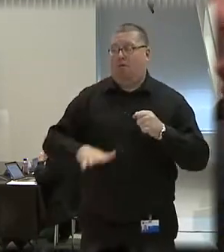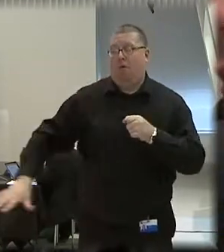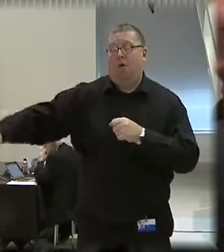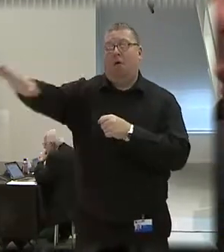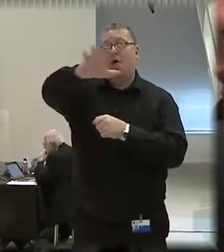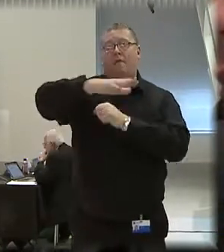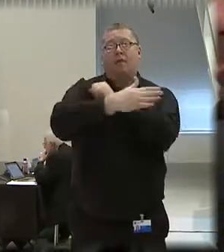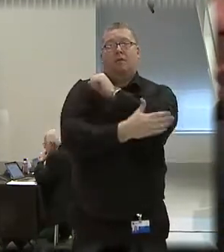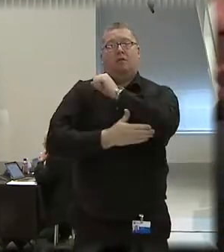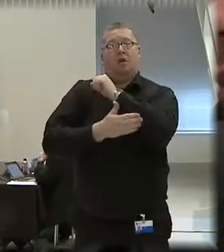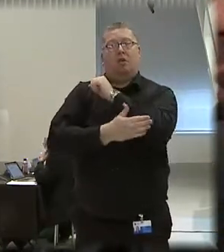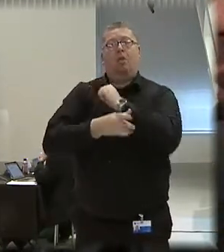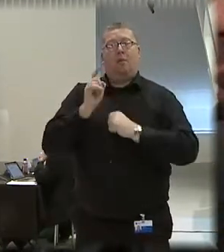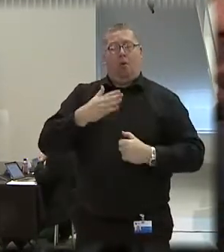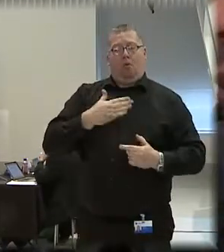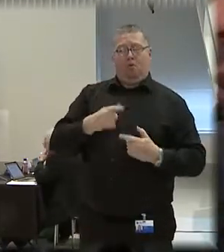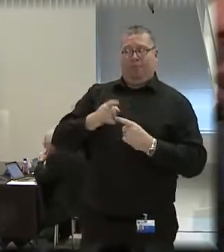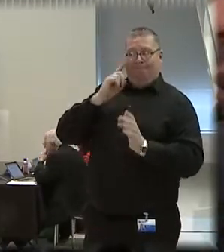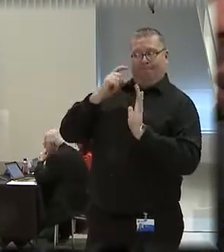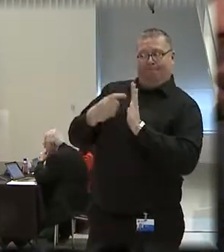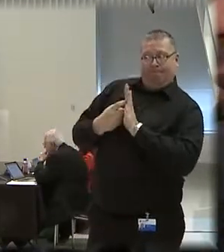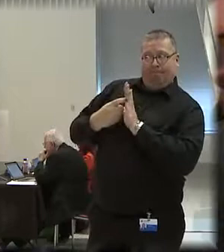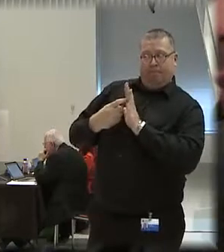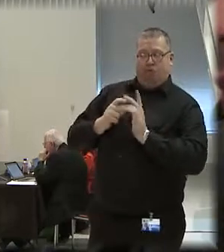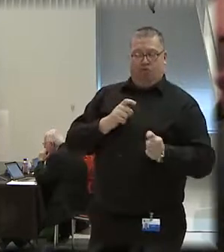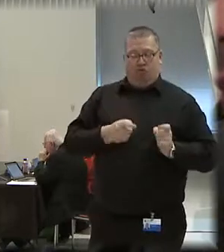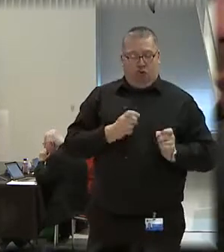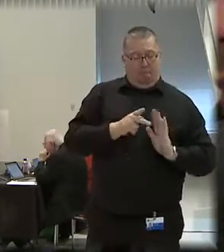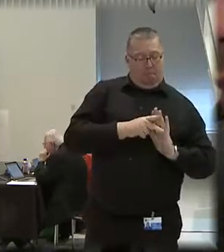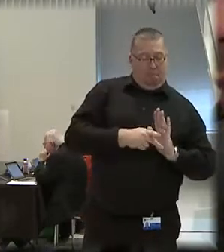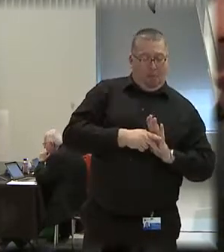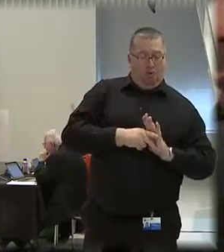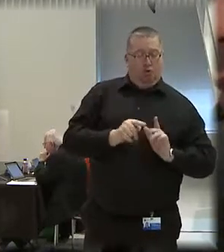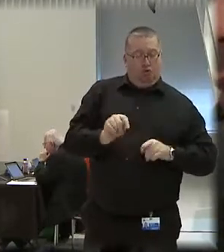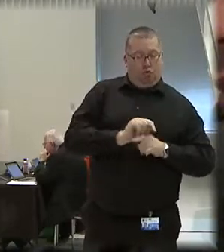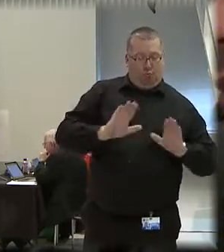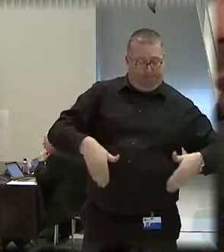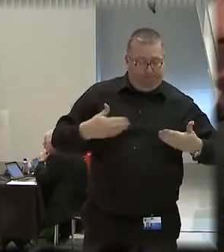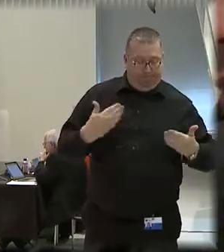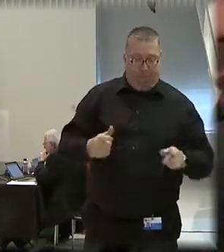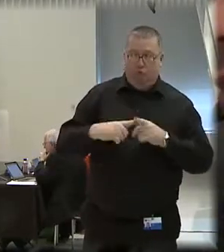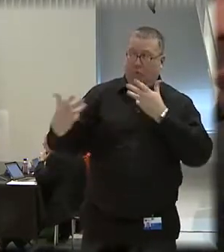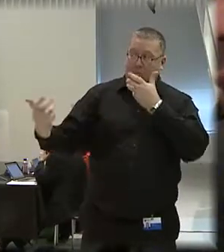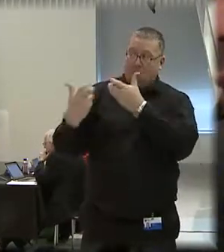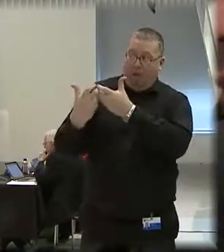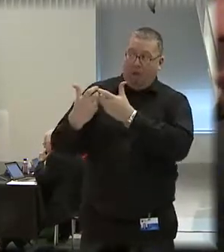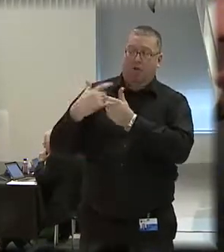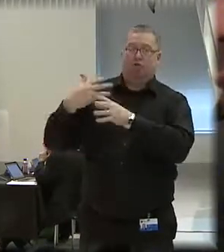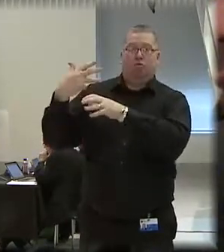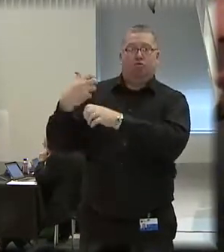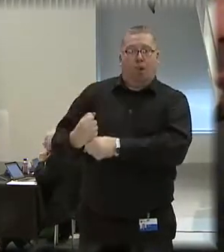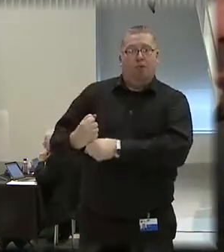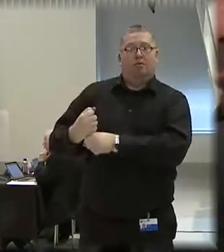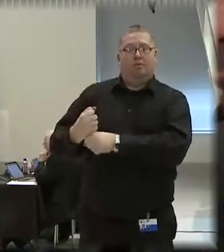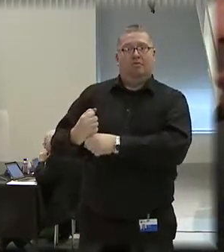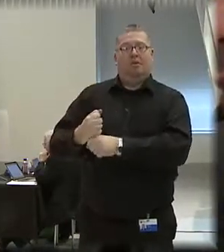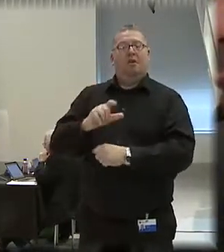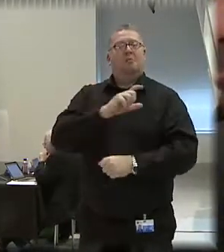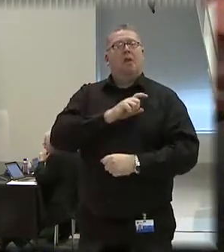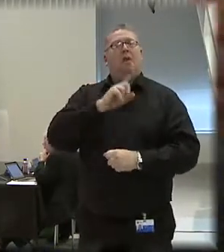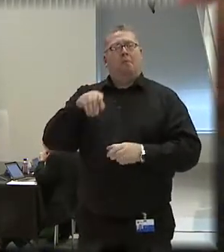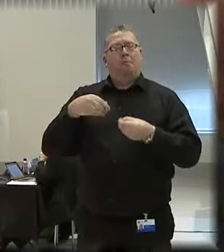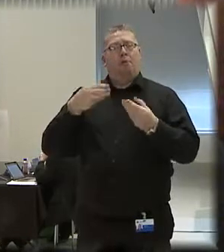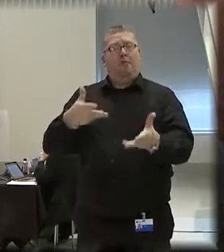to refine their policy and identify necessary training immediately. To build and maintain trust, police leaders must